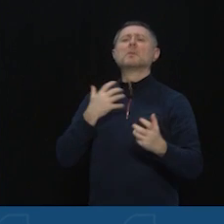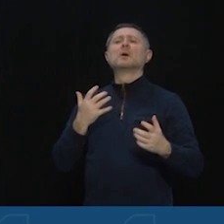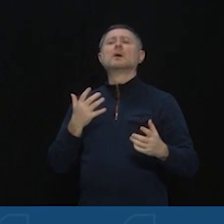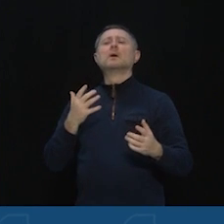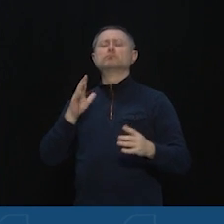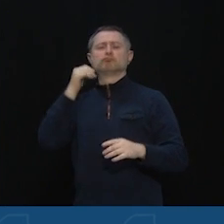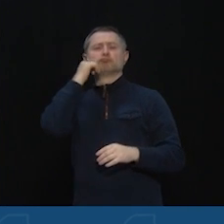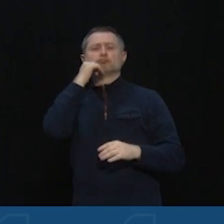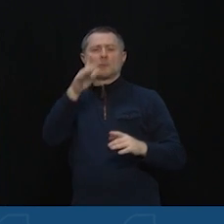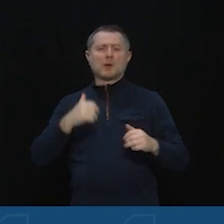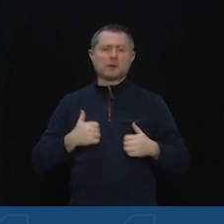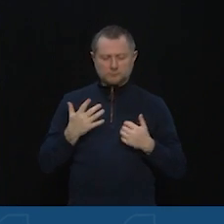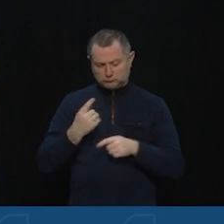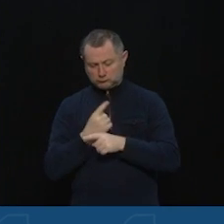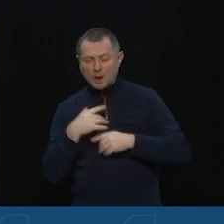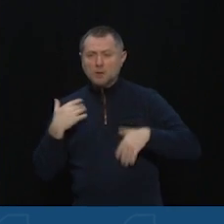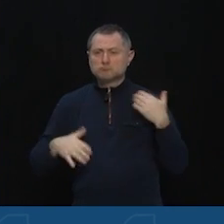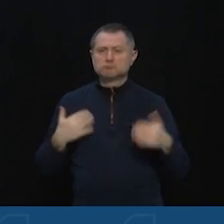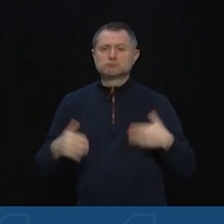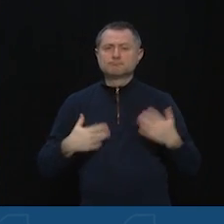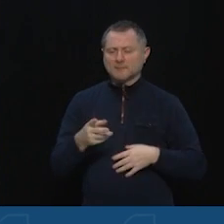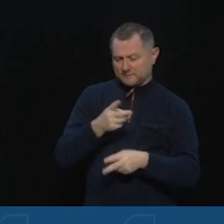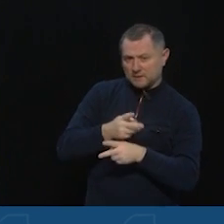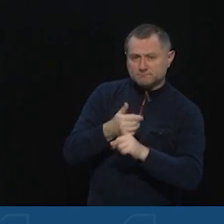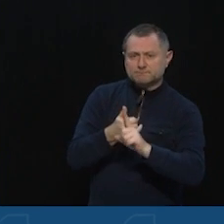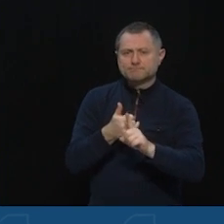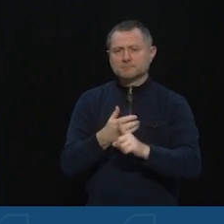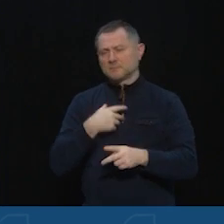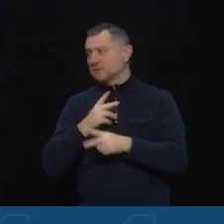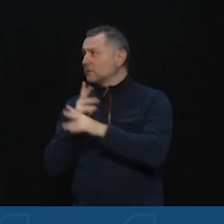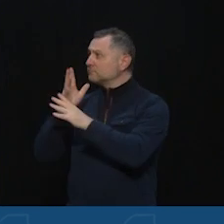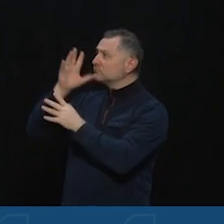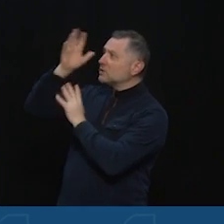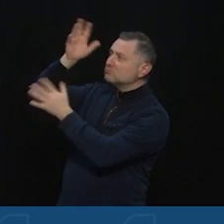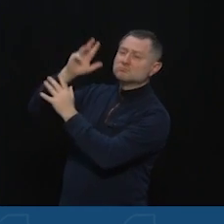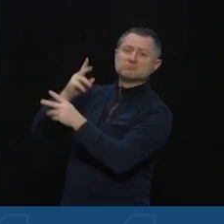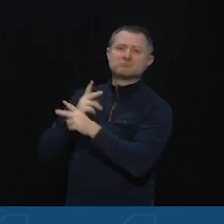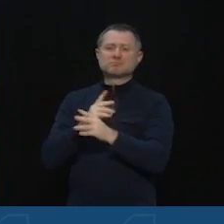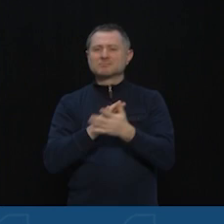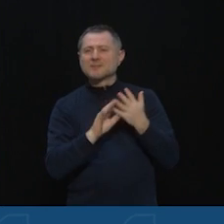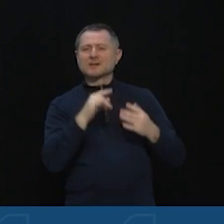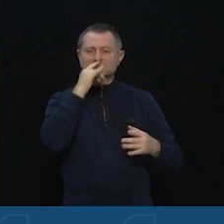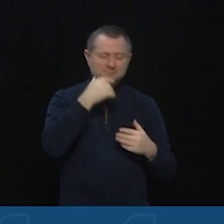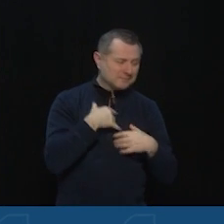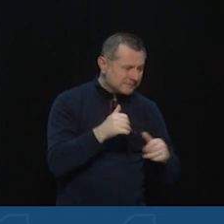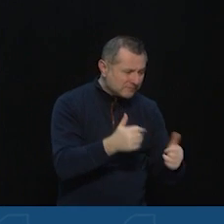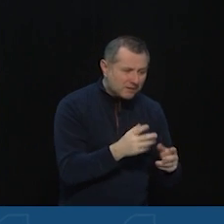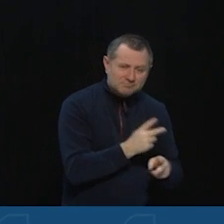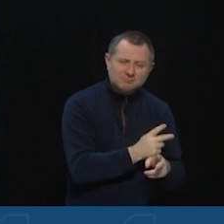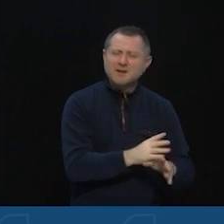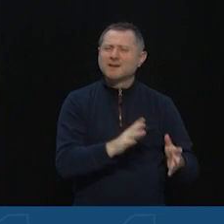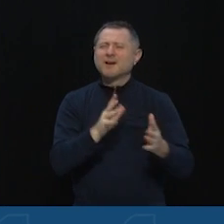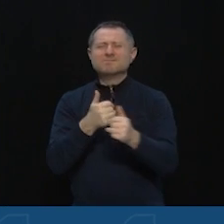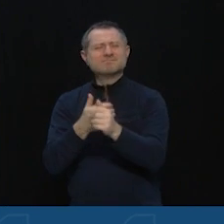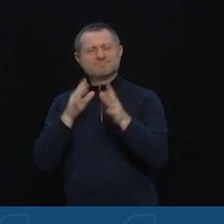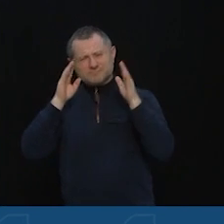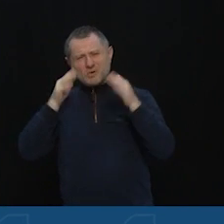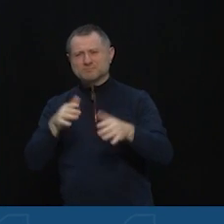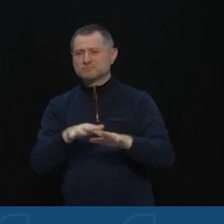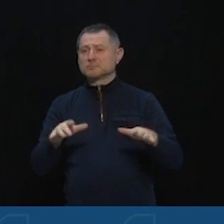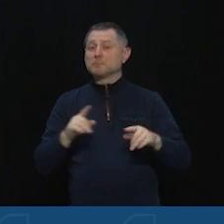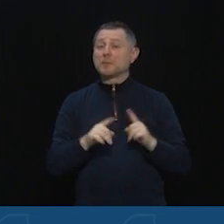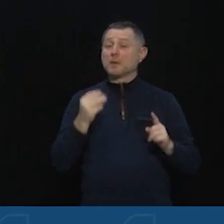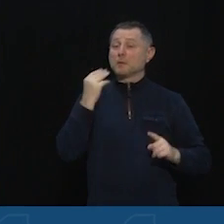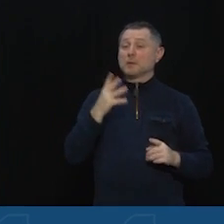I hope you're taking good care of older parents and people who have compromised immune systems, but we're still way down,